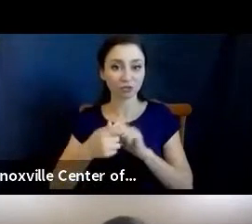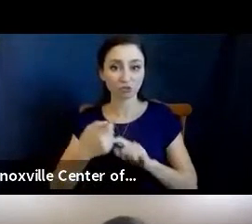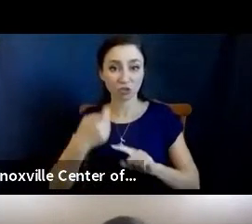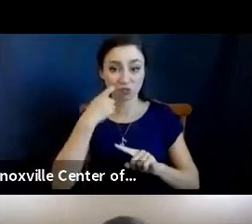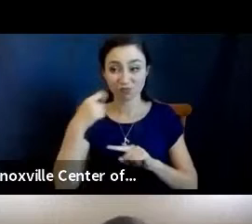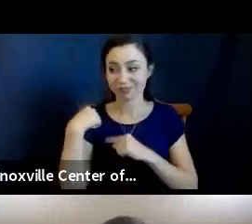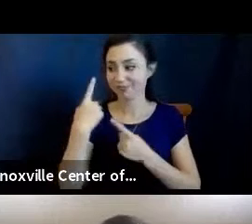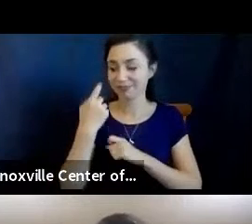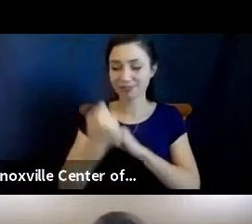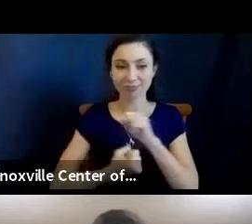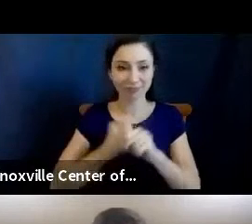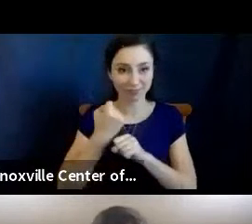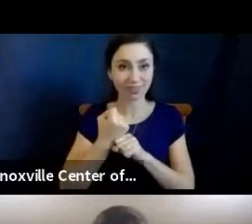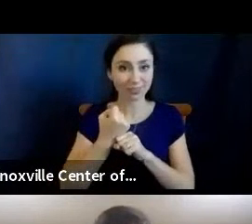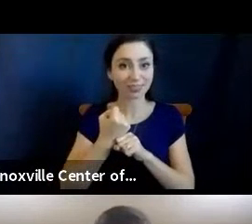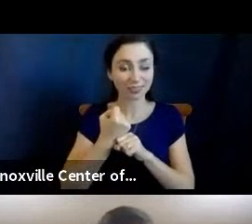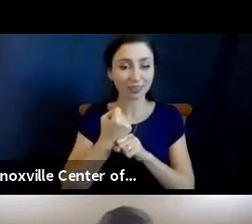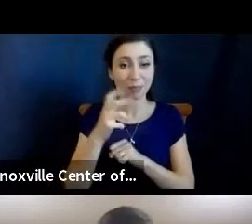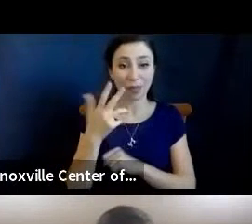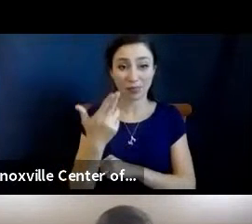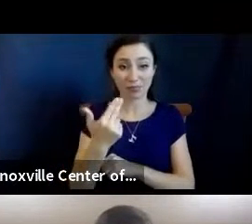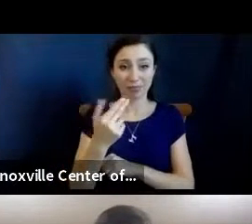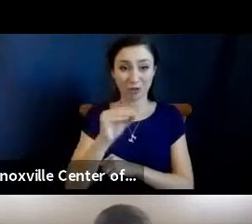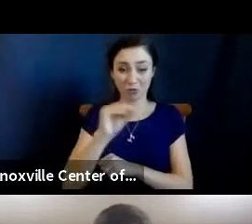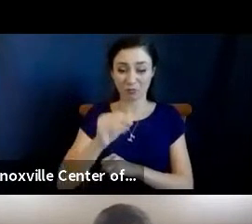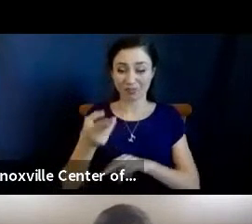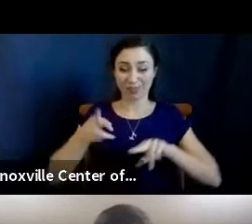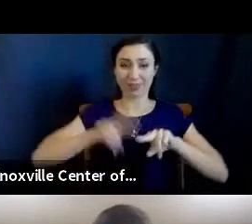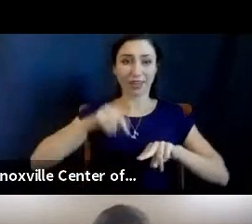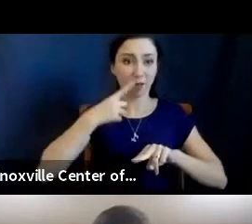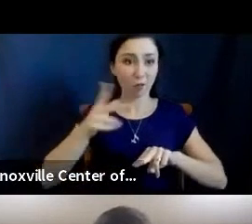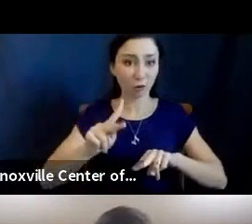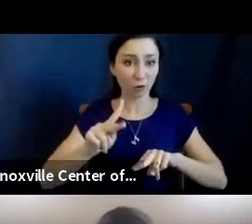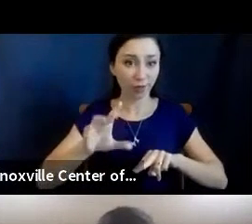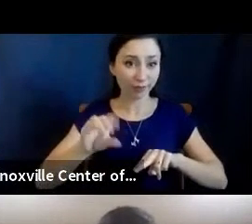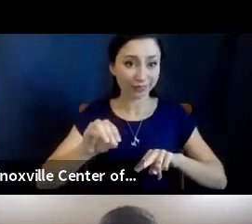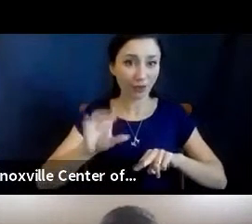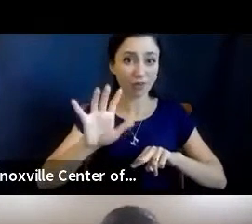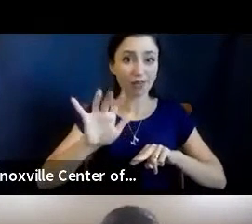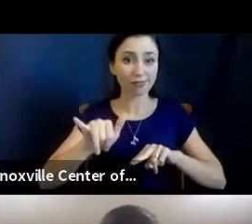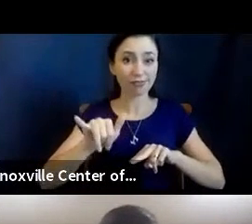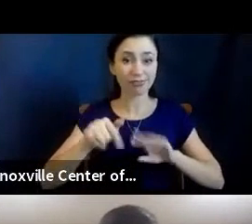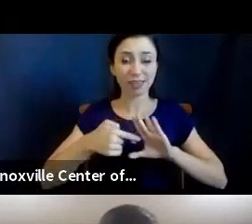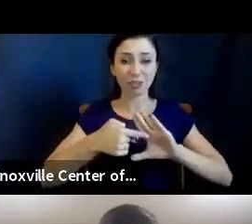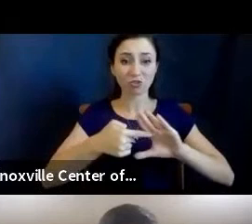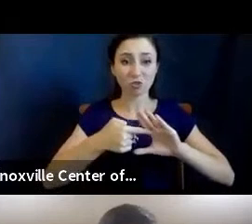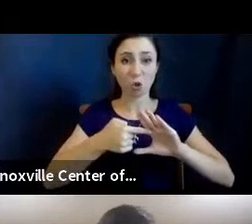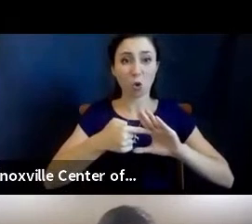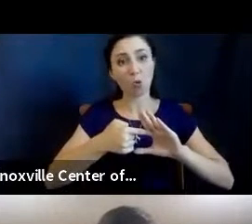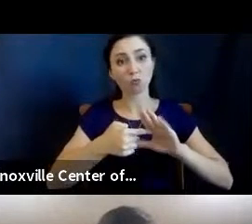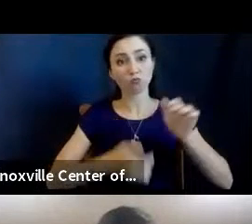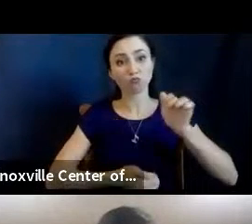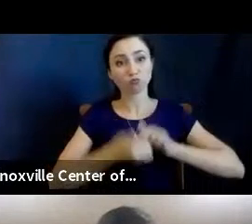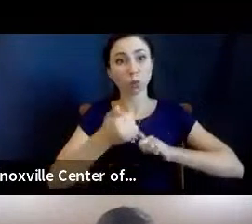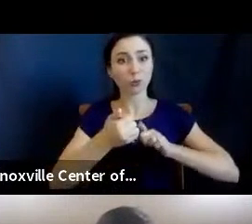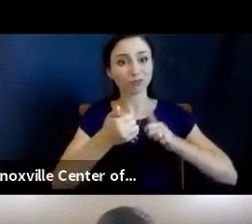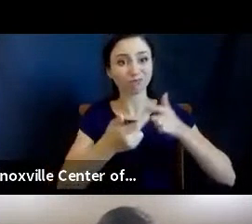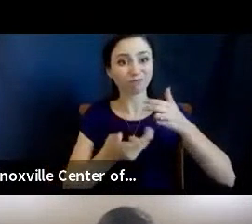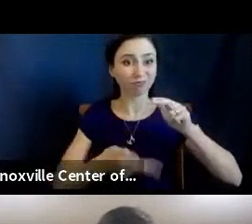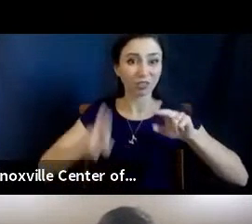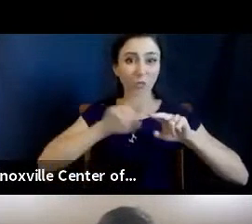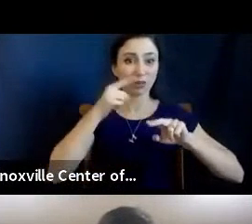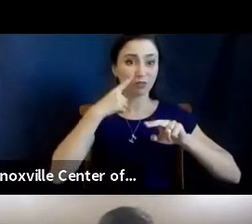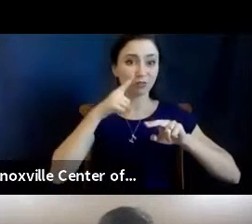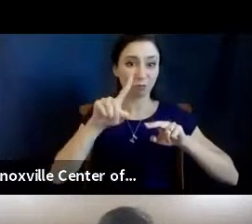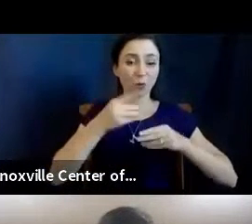year. But that 13% gain for Knox County likely understates the overall increase in taxable transactions.